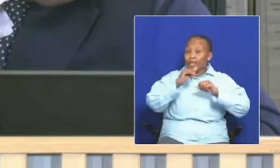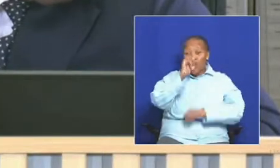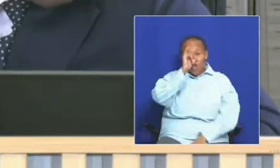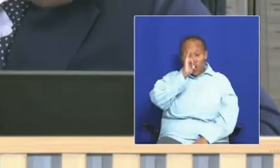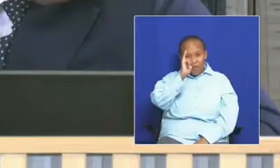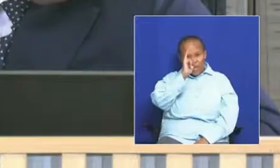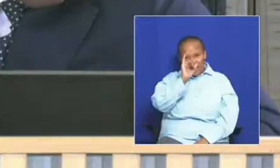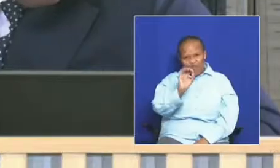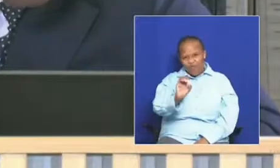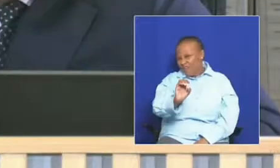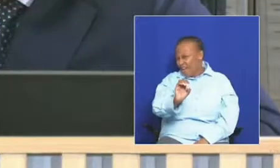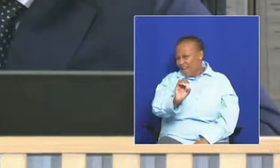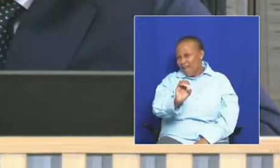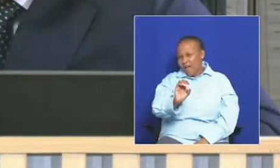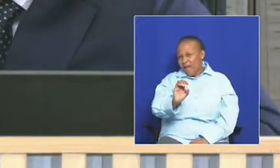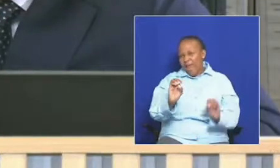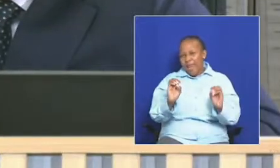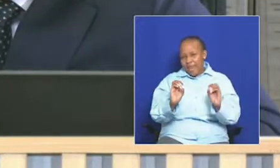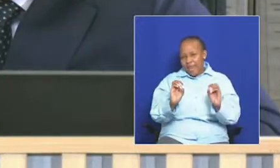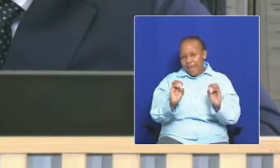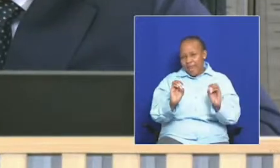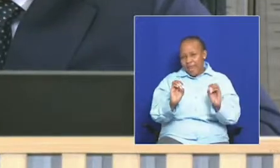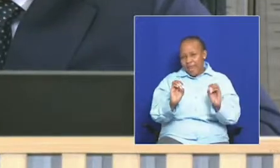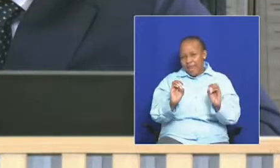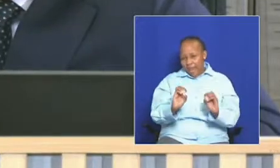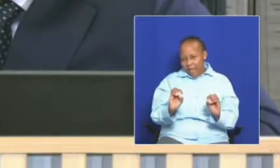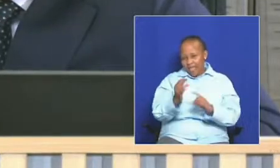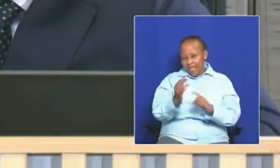find it very difficult to understand